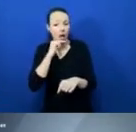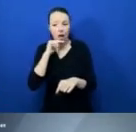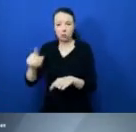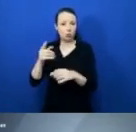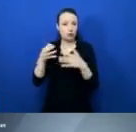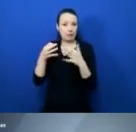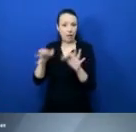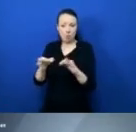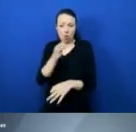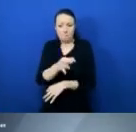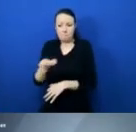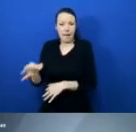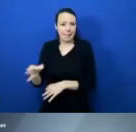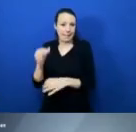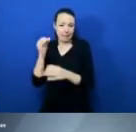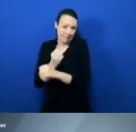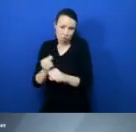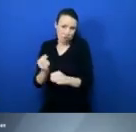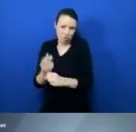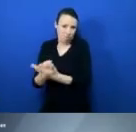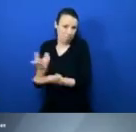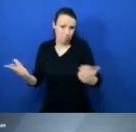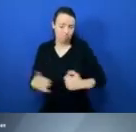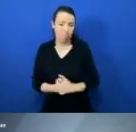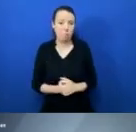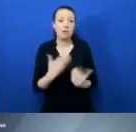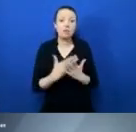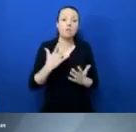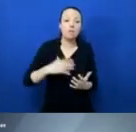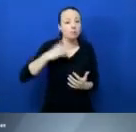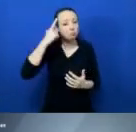create parking spots. So we also have to remember that the